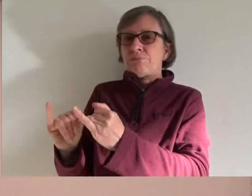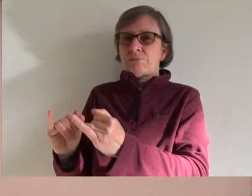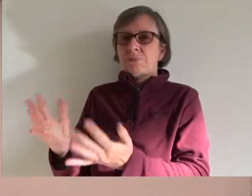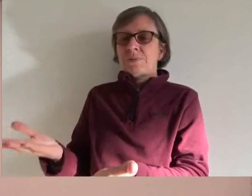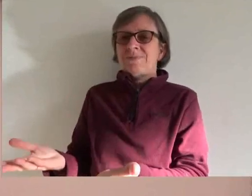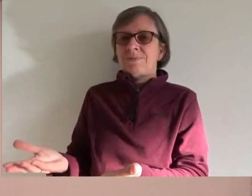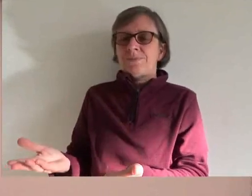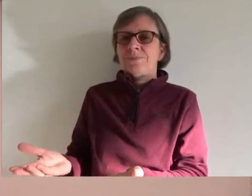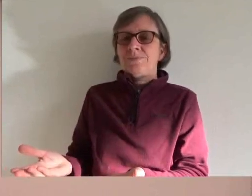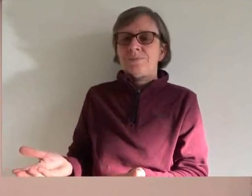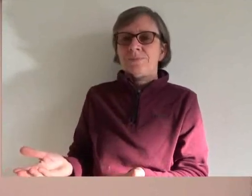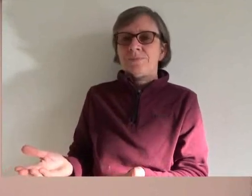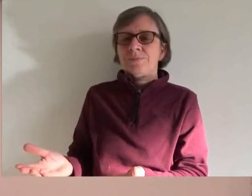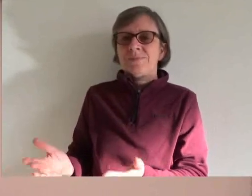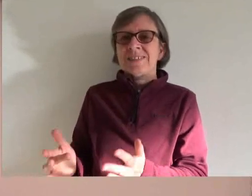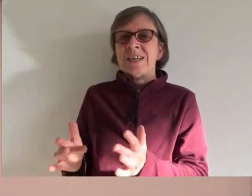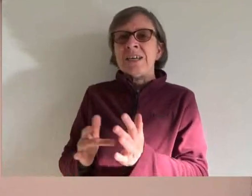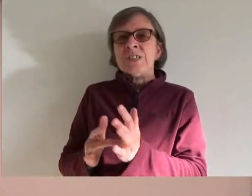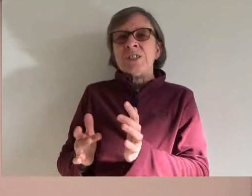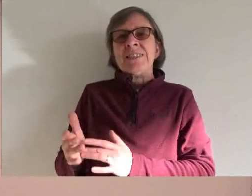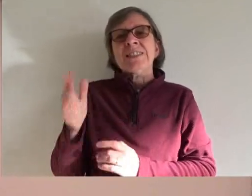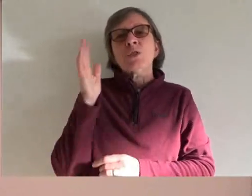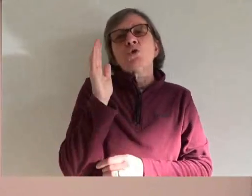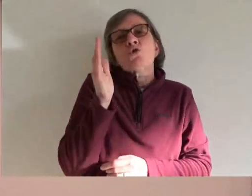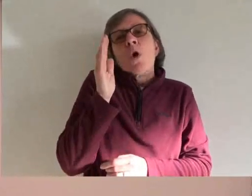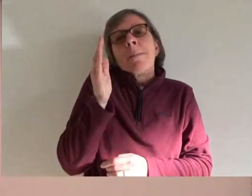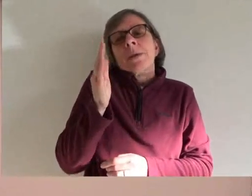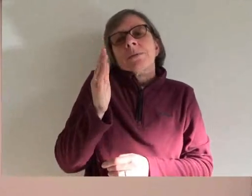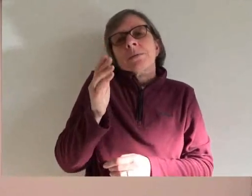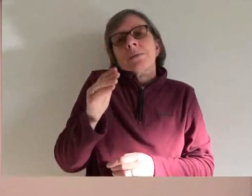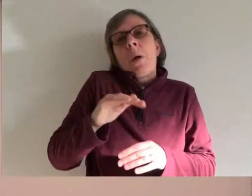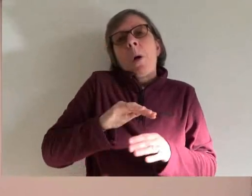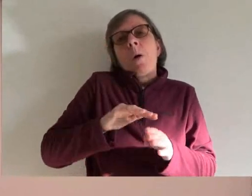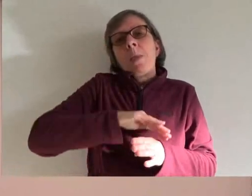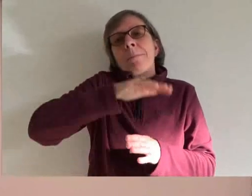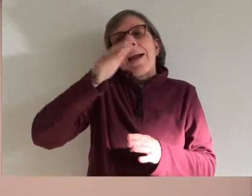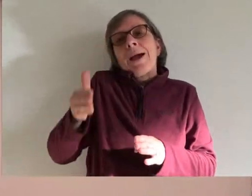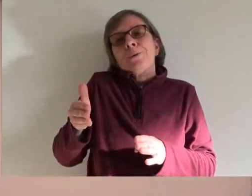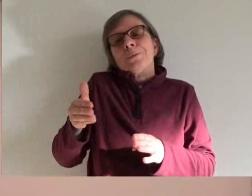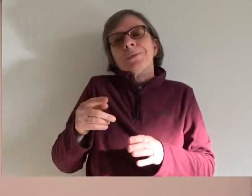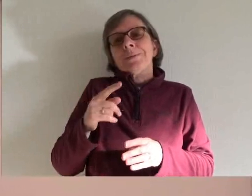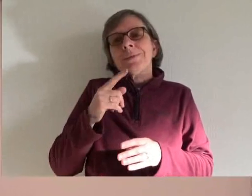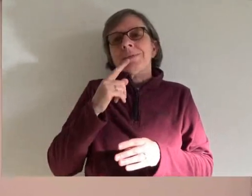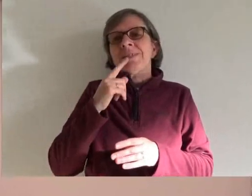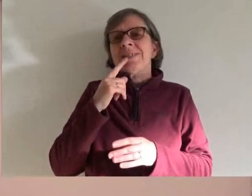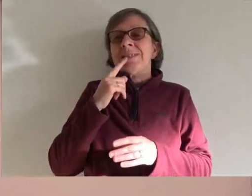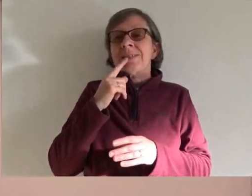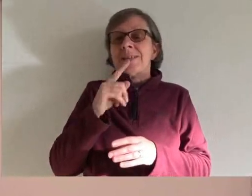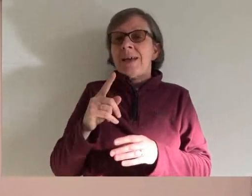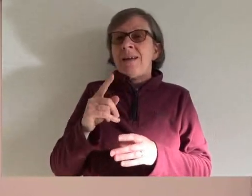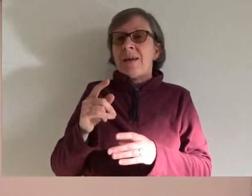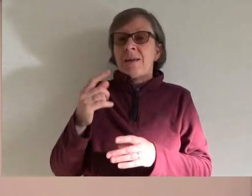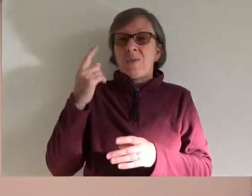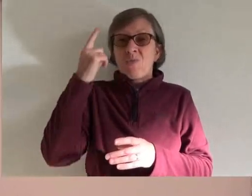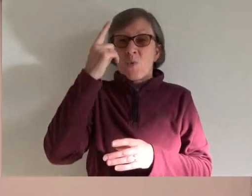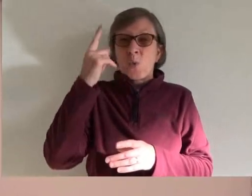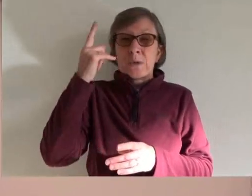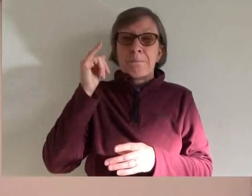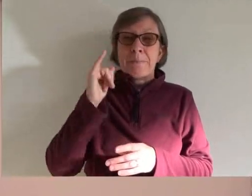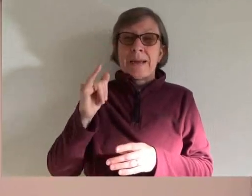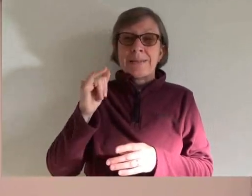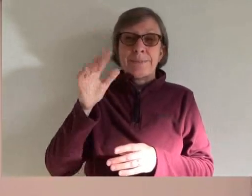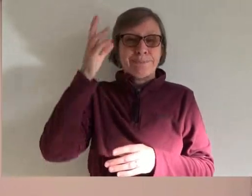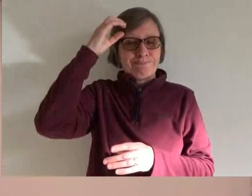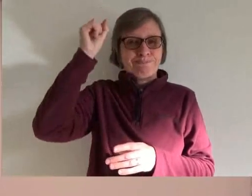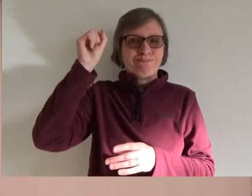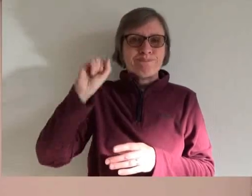people. I think Jesus' Sermon on the Mount kind of highlights that, doesn't it? About the thoughts that we can have that we shouldn't have.